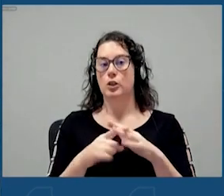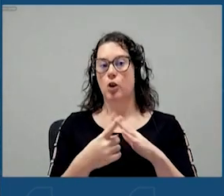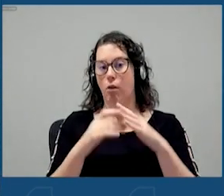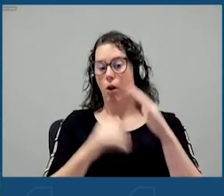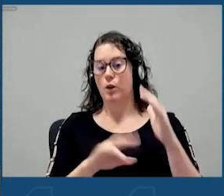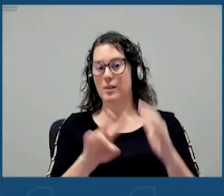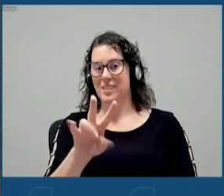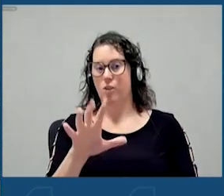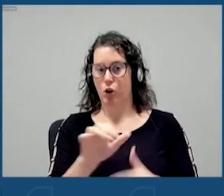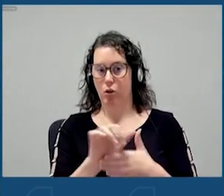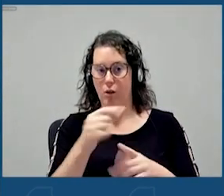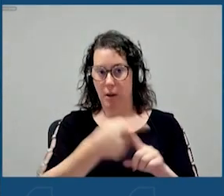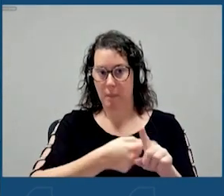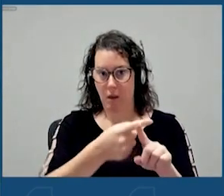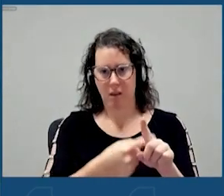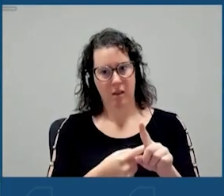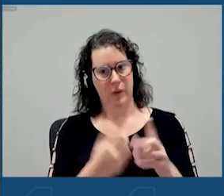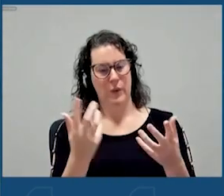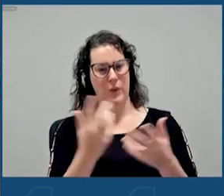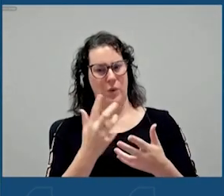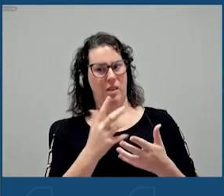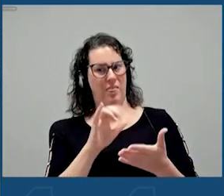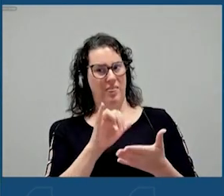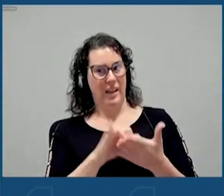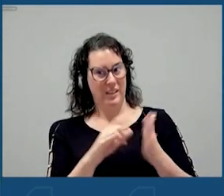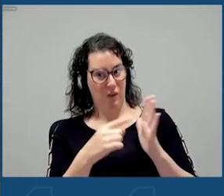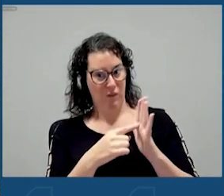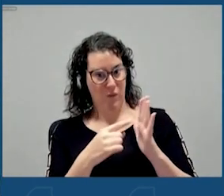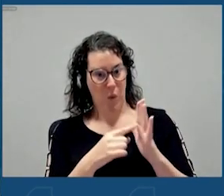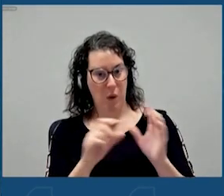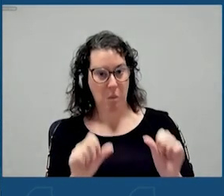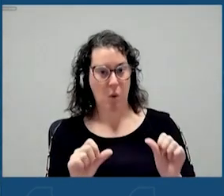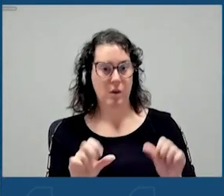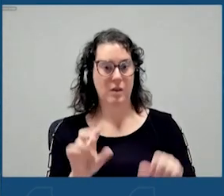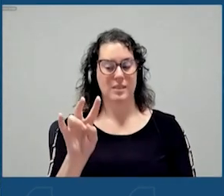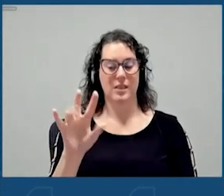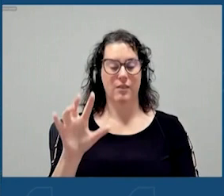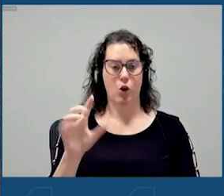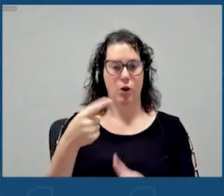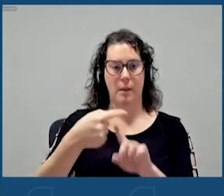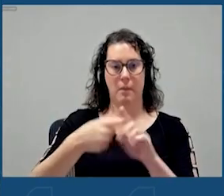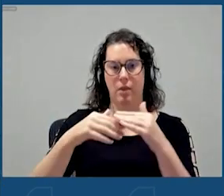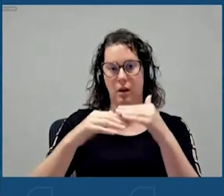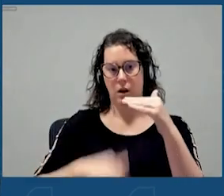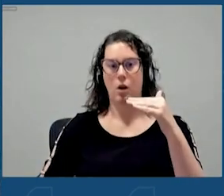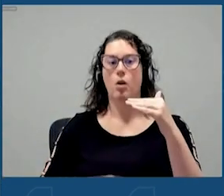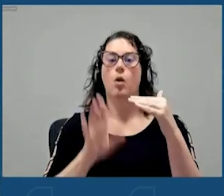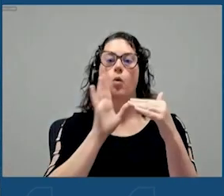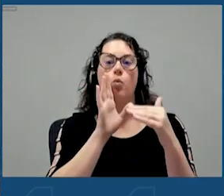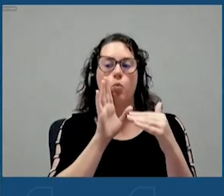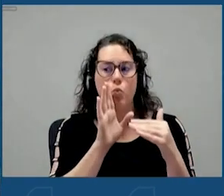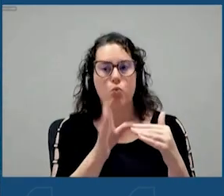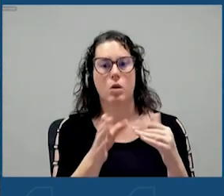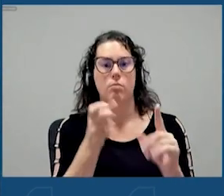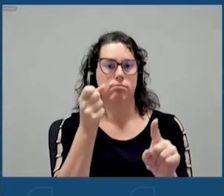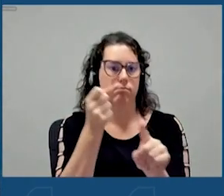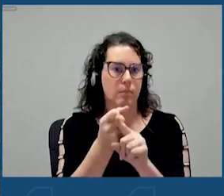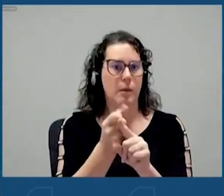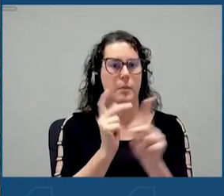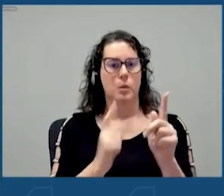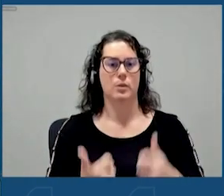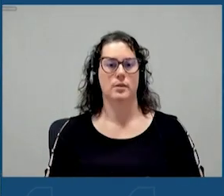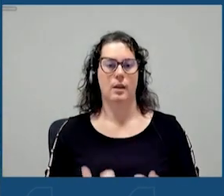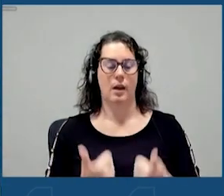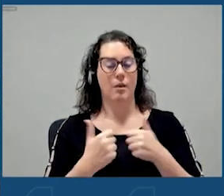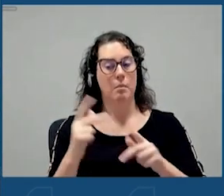it's amazing what's considered affordable anymore, but $700 a month and under is going to really make a difference. And some people need supportive